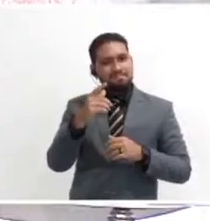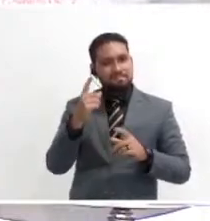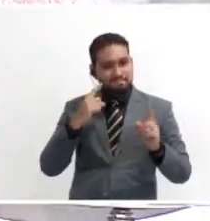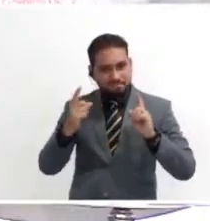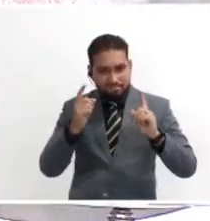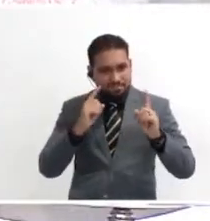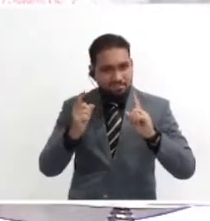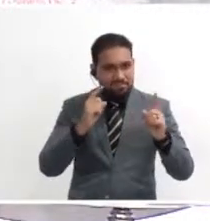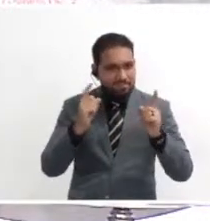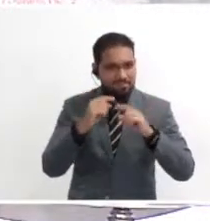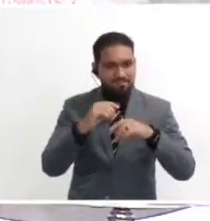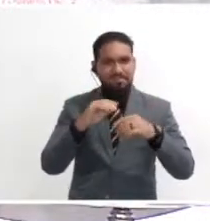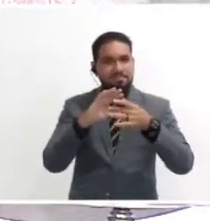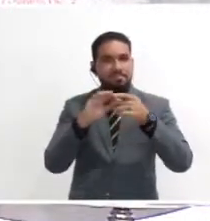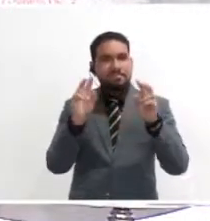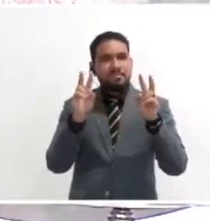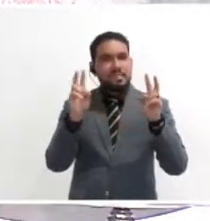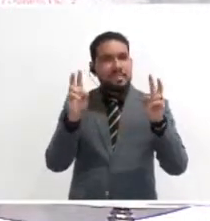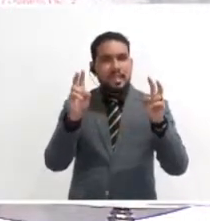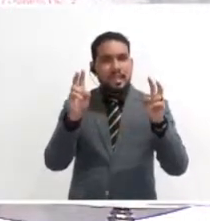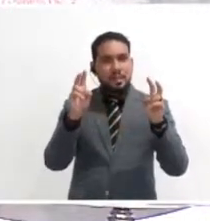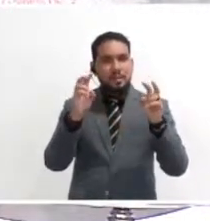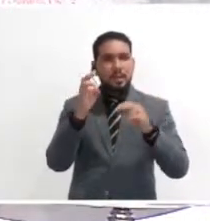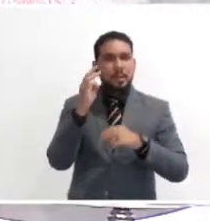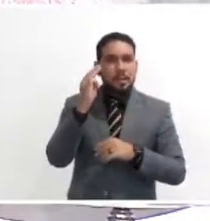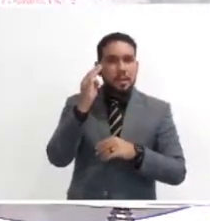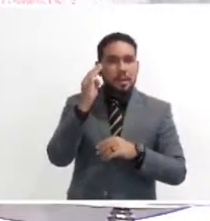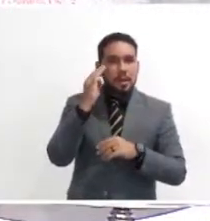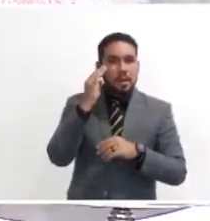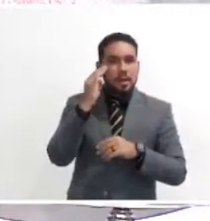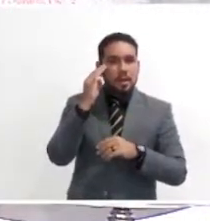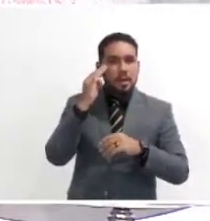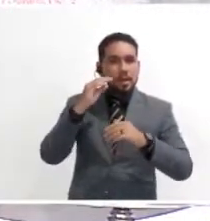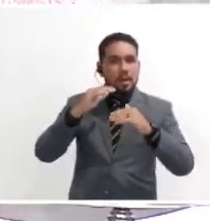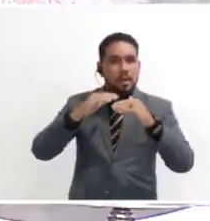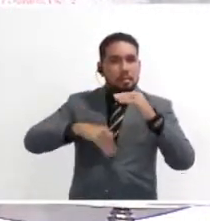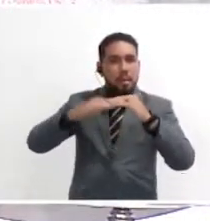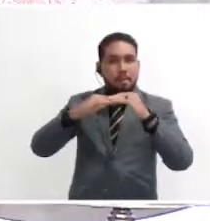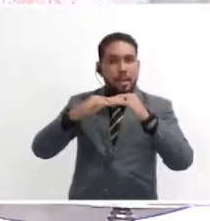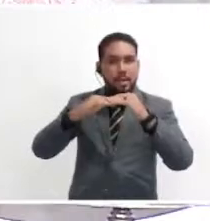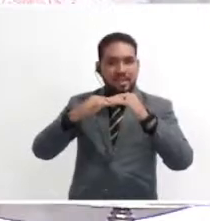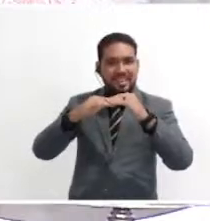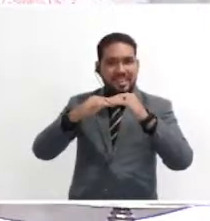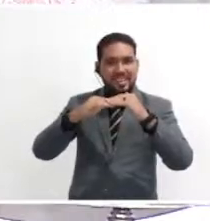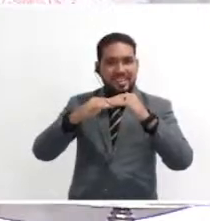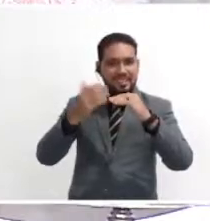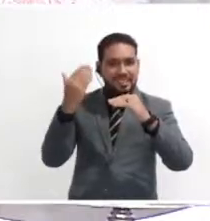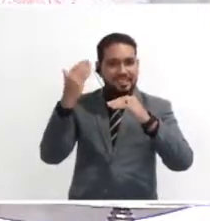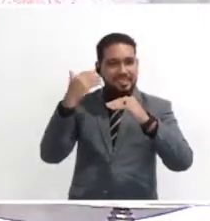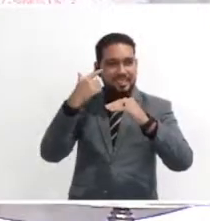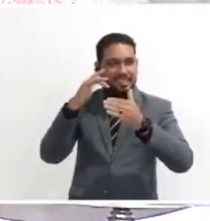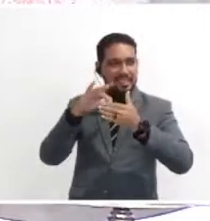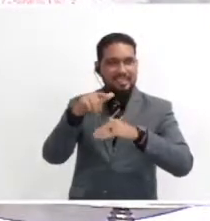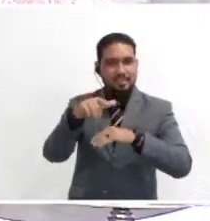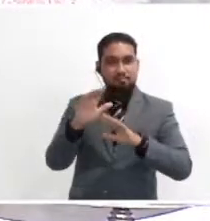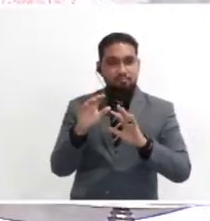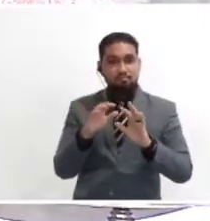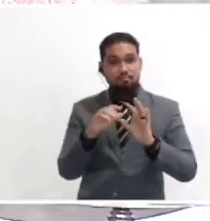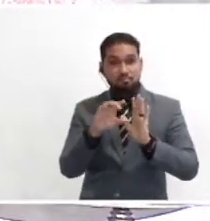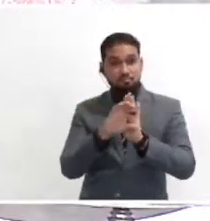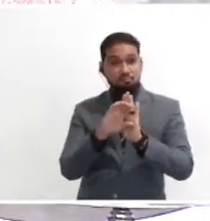that graph, this is kind of talking about the performance increases in